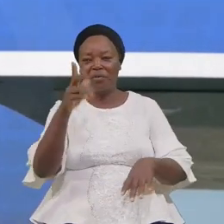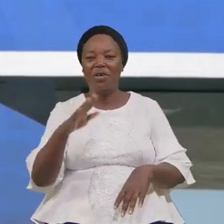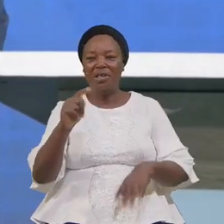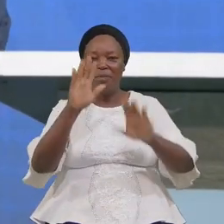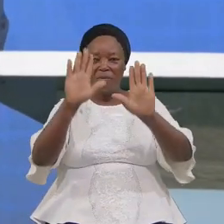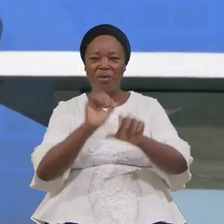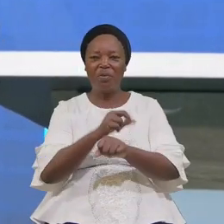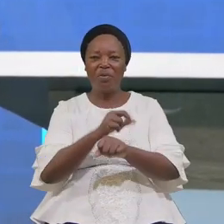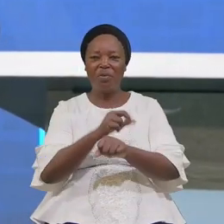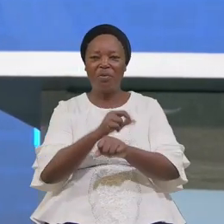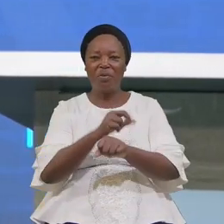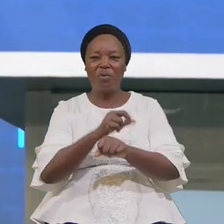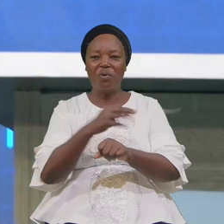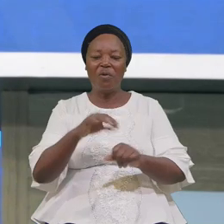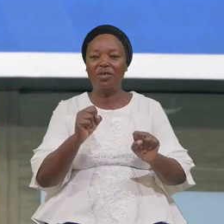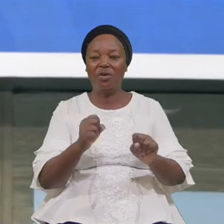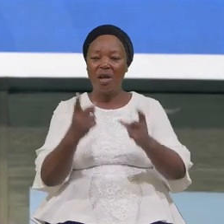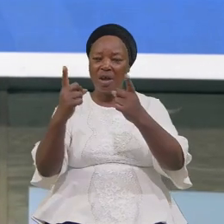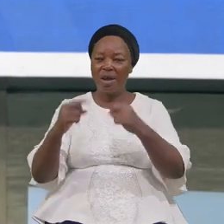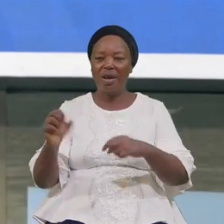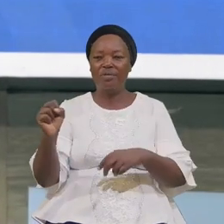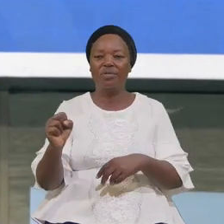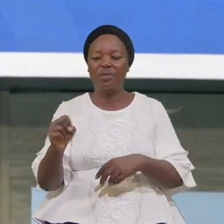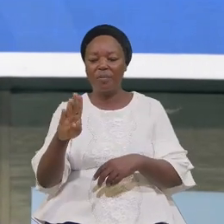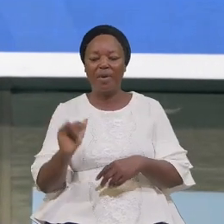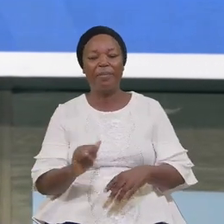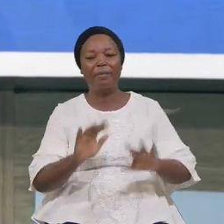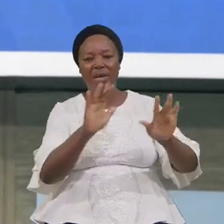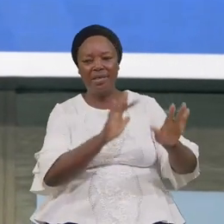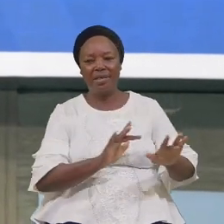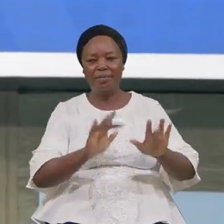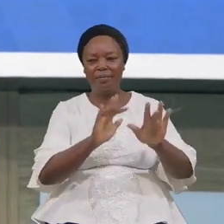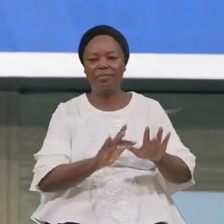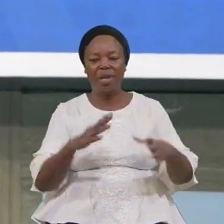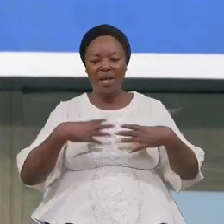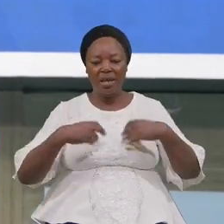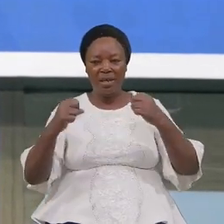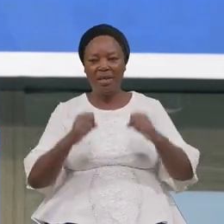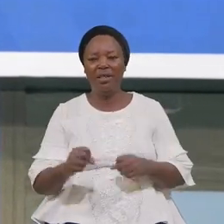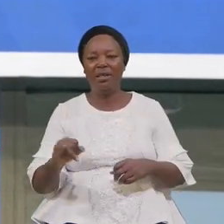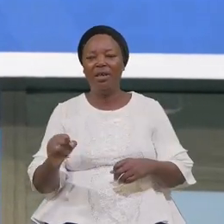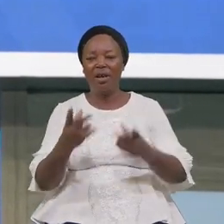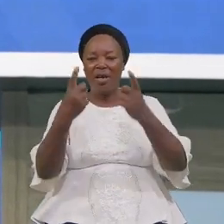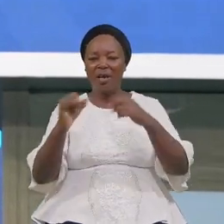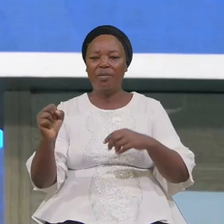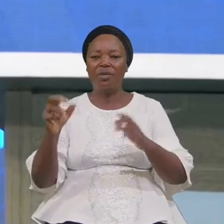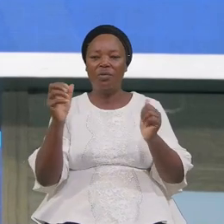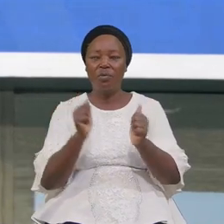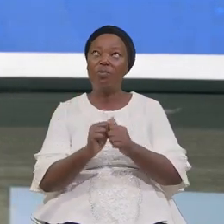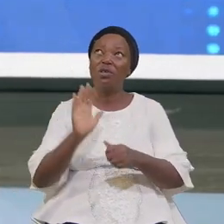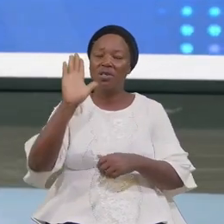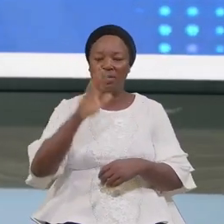mercy. Salvation comes by mercy. Healing comes with his mercy.